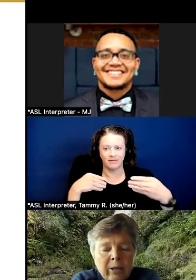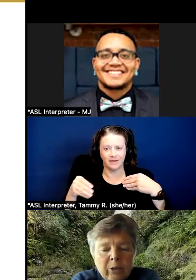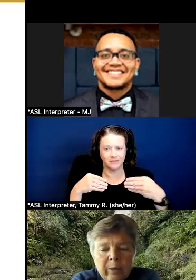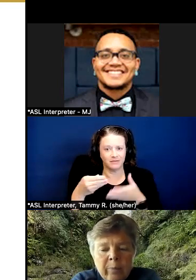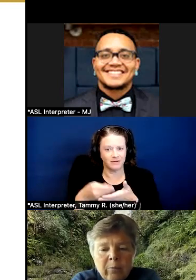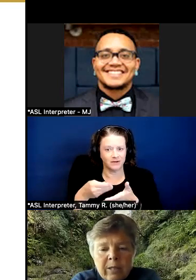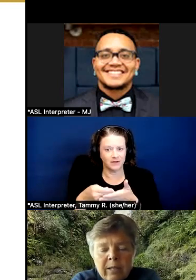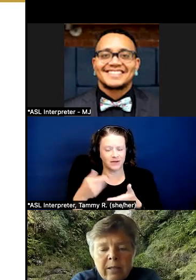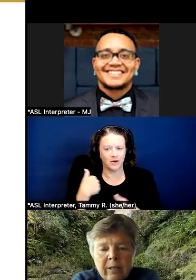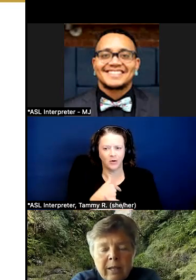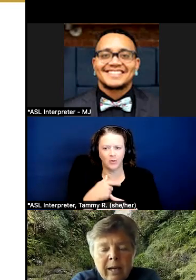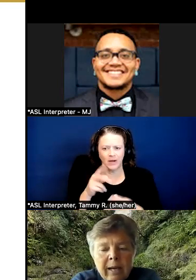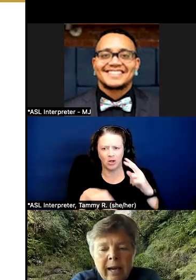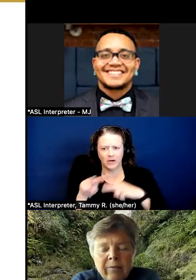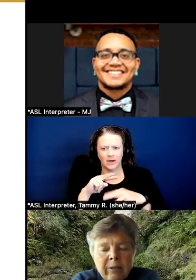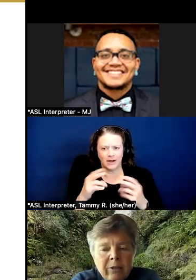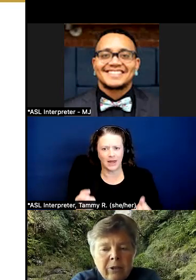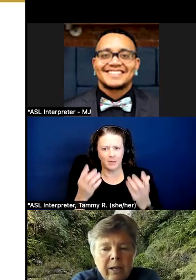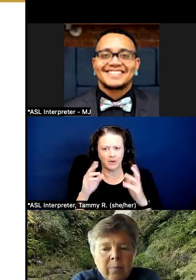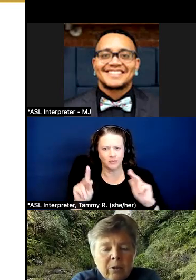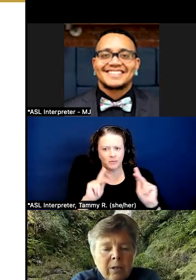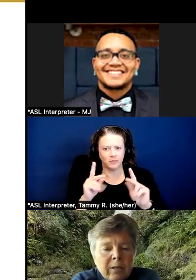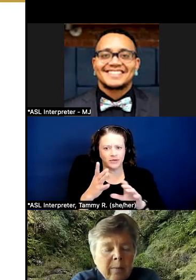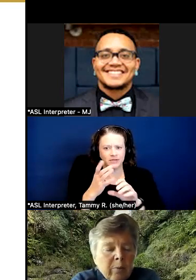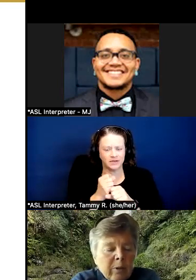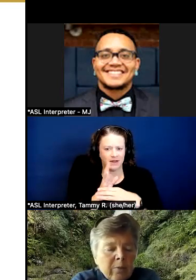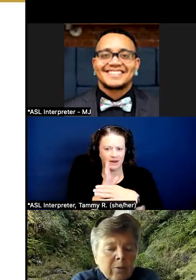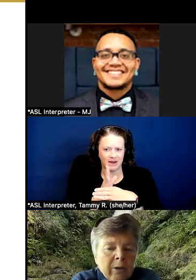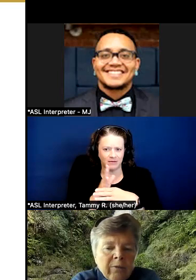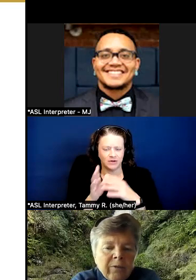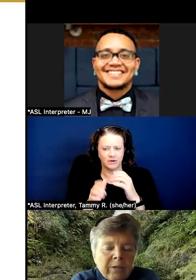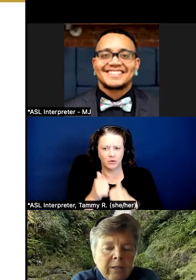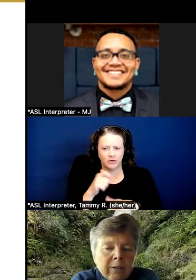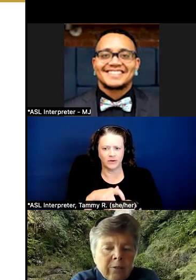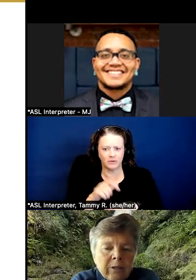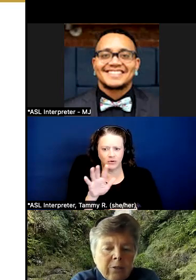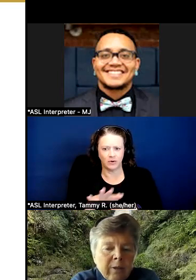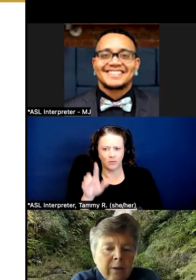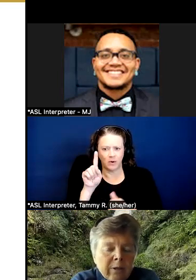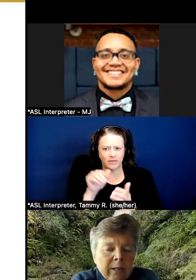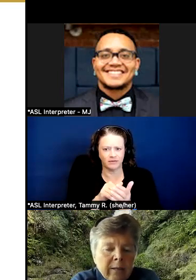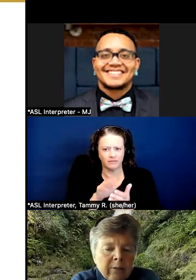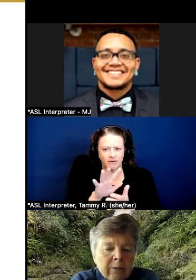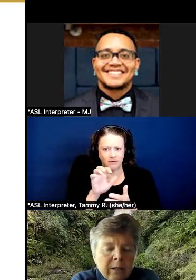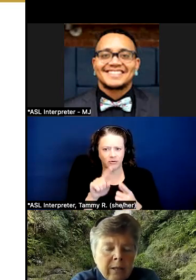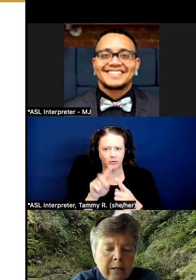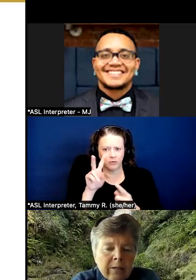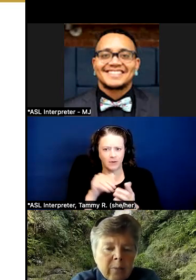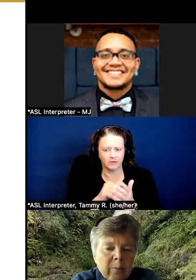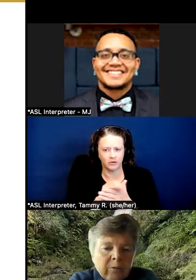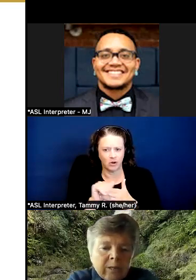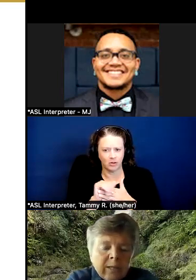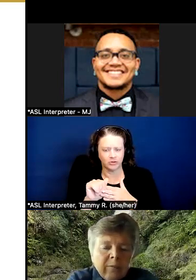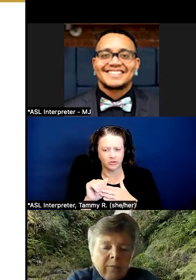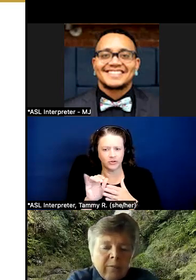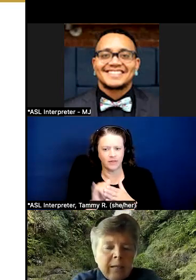at how much people received, and on average, at most of the time points, it was around $1,500 to $2,000 that